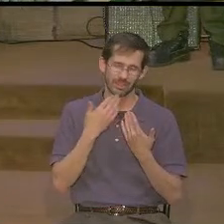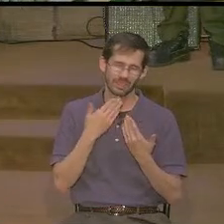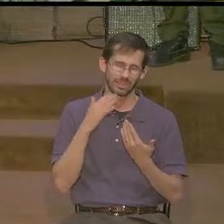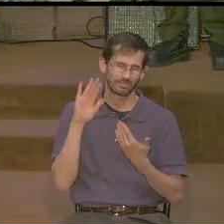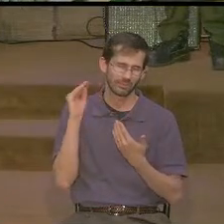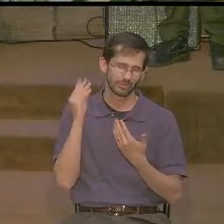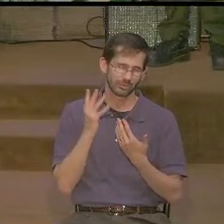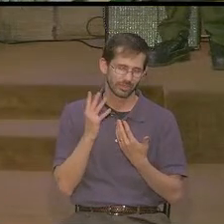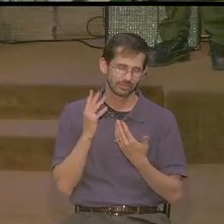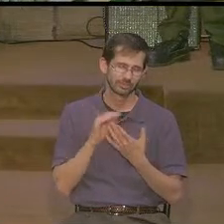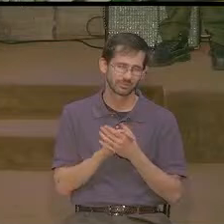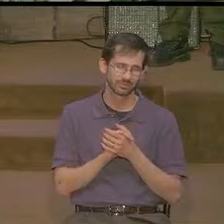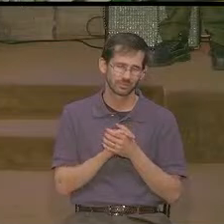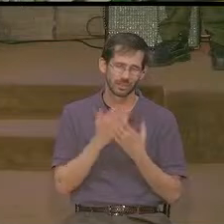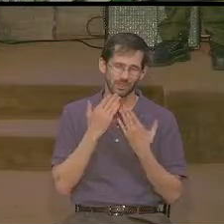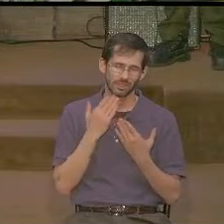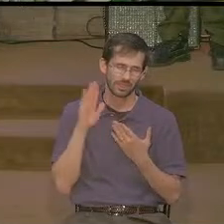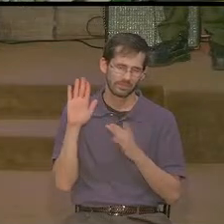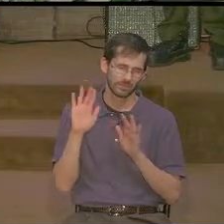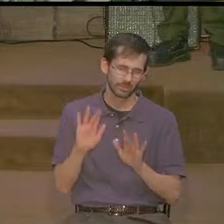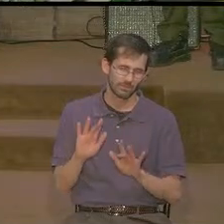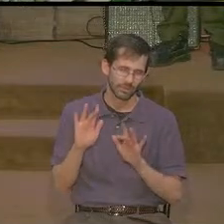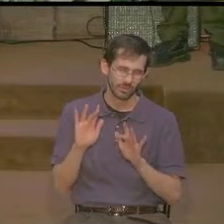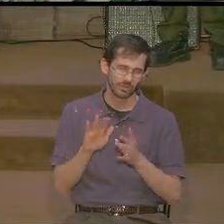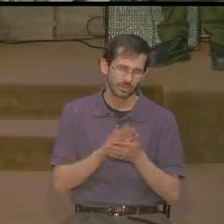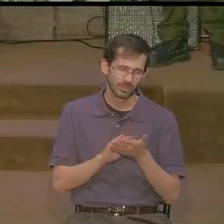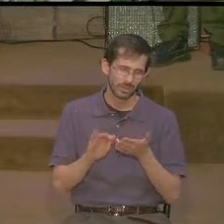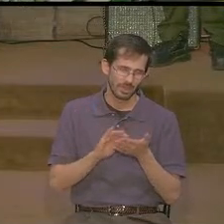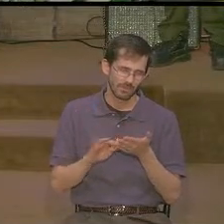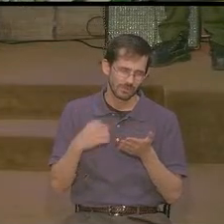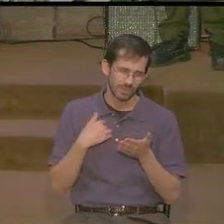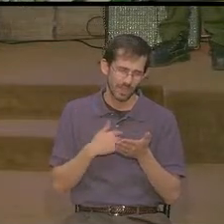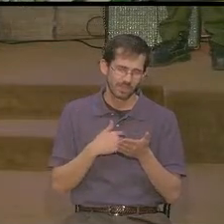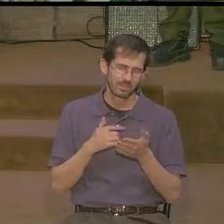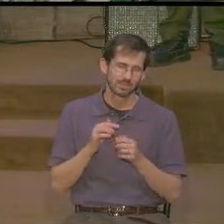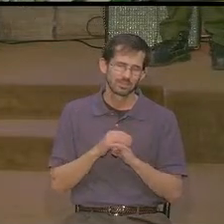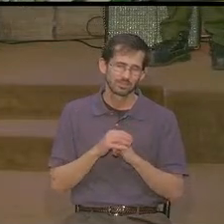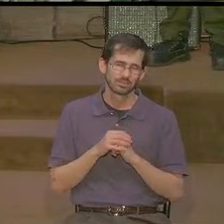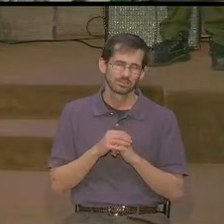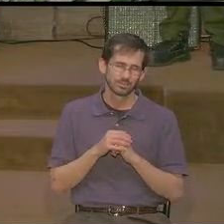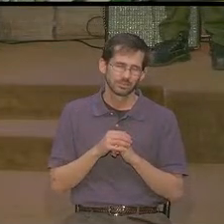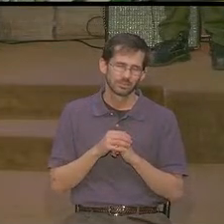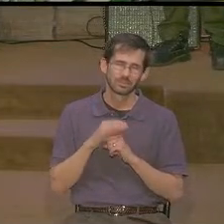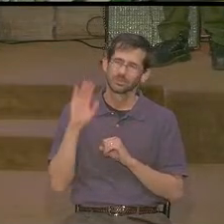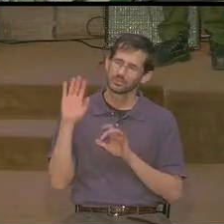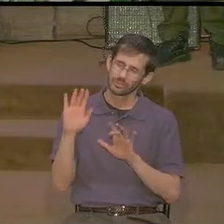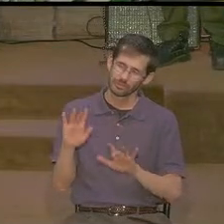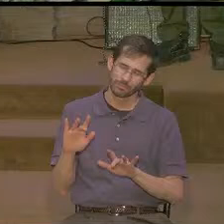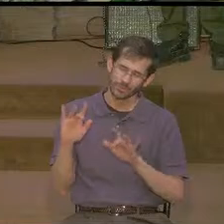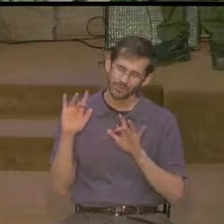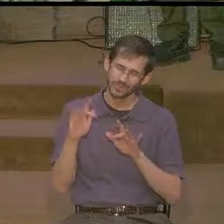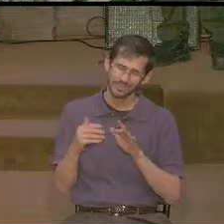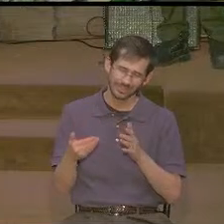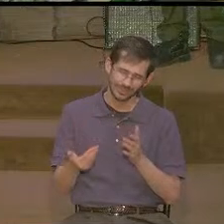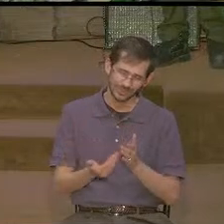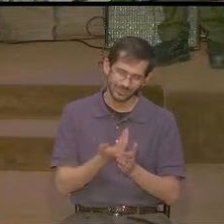grace. Thank you for your mercy that covers us, Lord. Your mercy new every